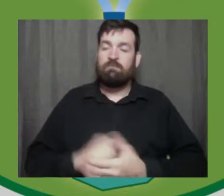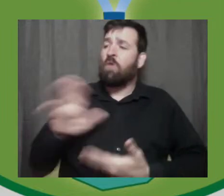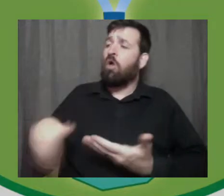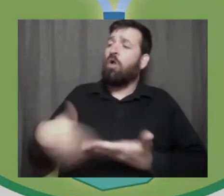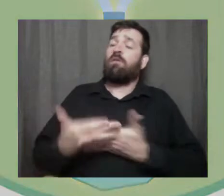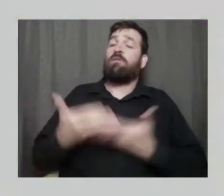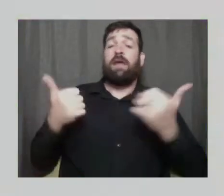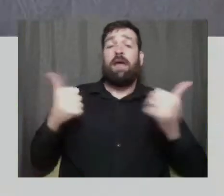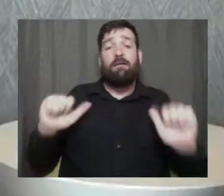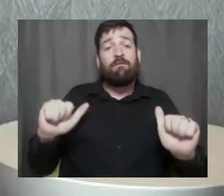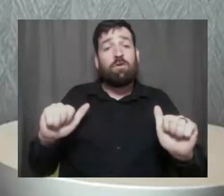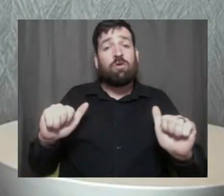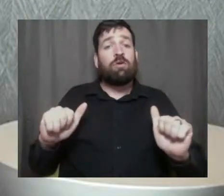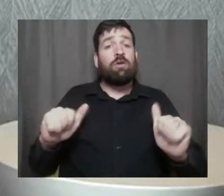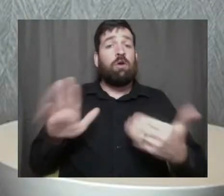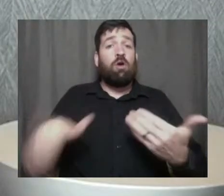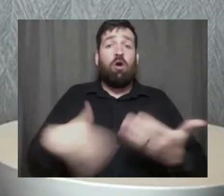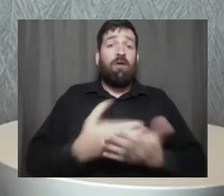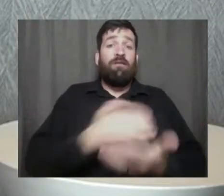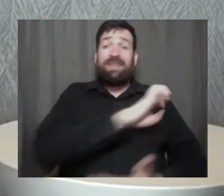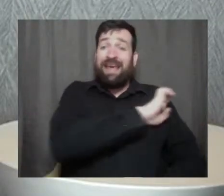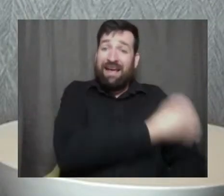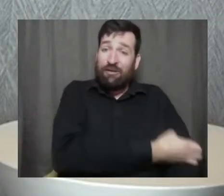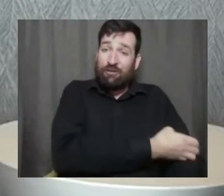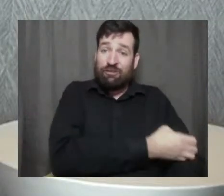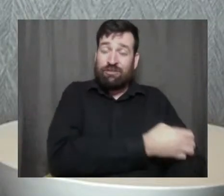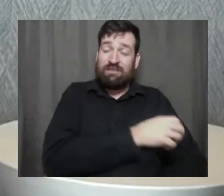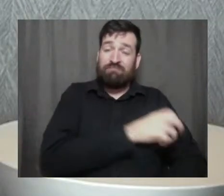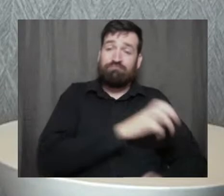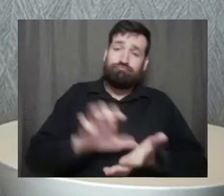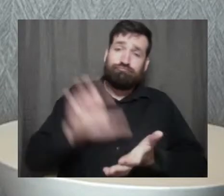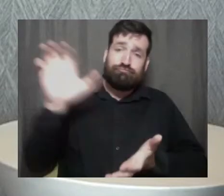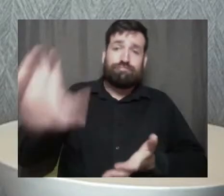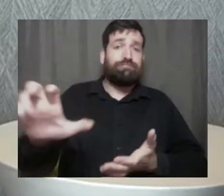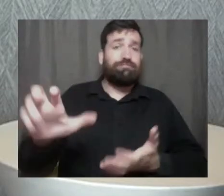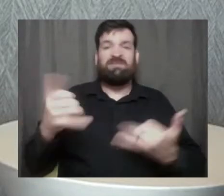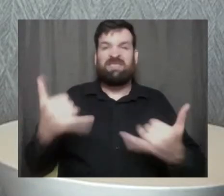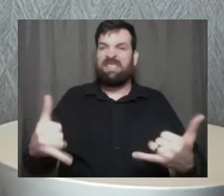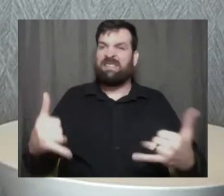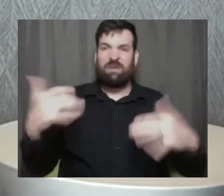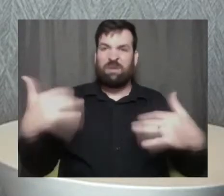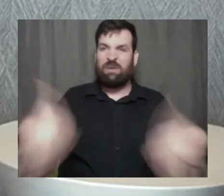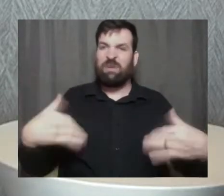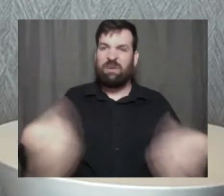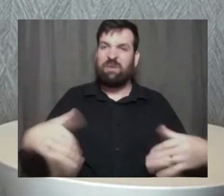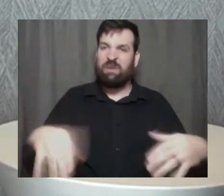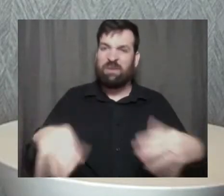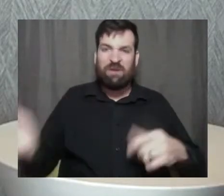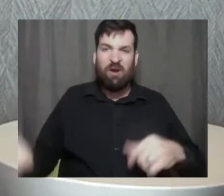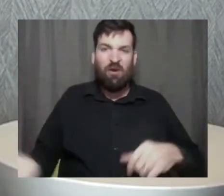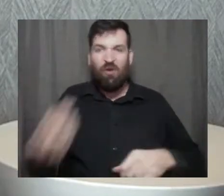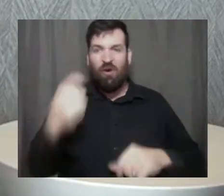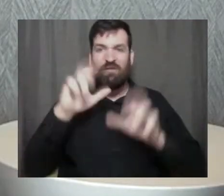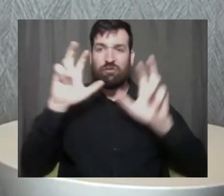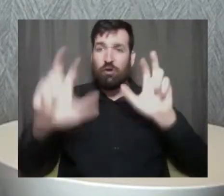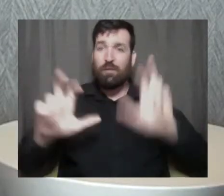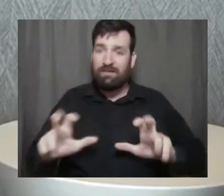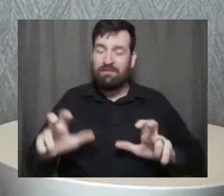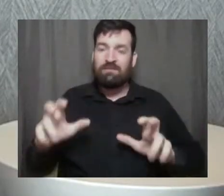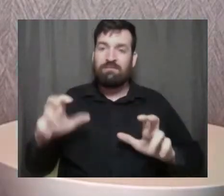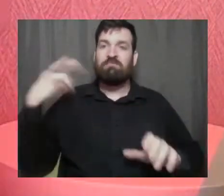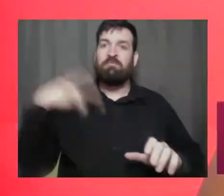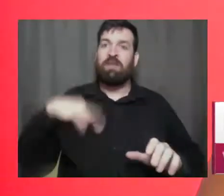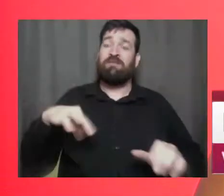of the energy that gets put into this preeminent golf tournament has benefited countless patients